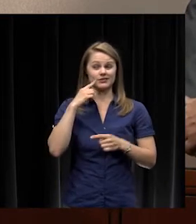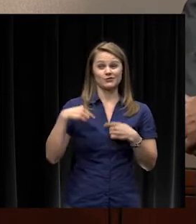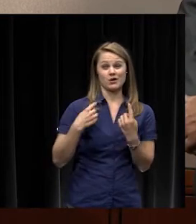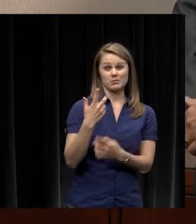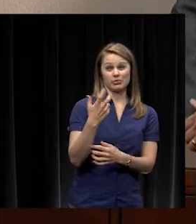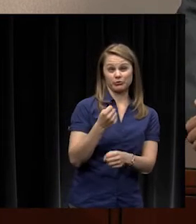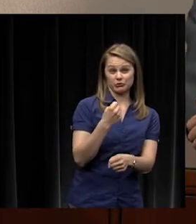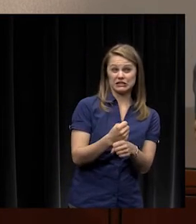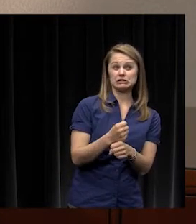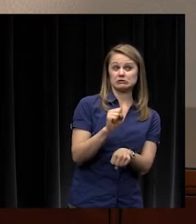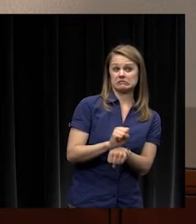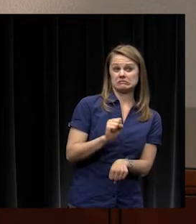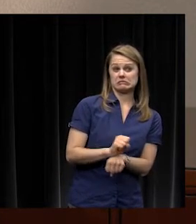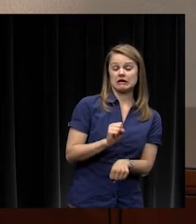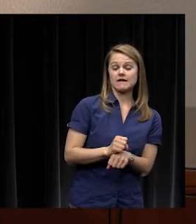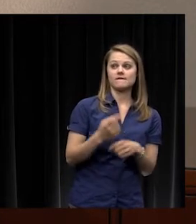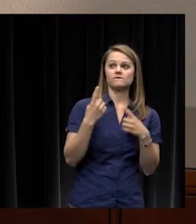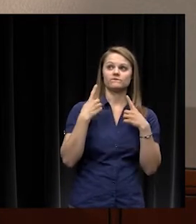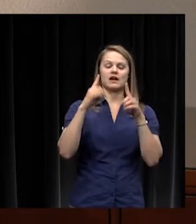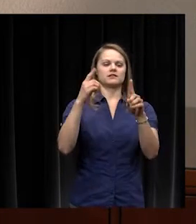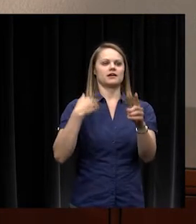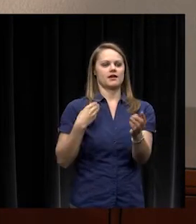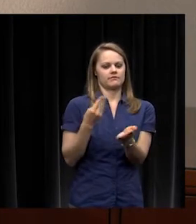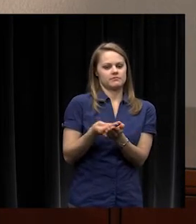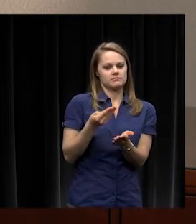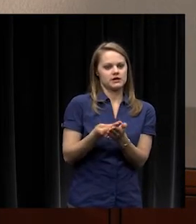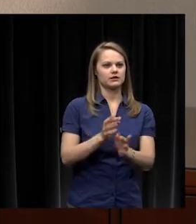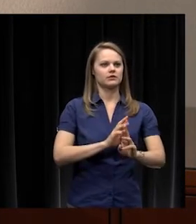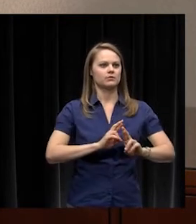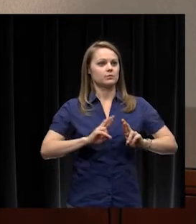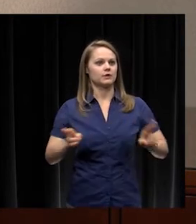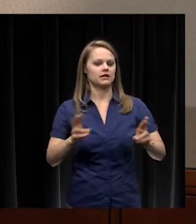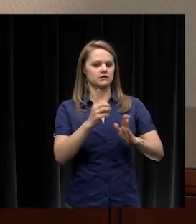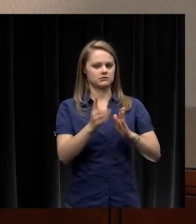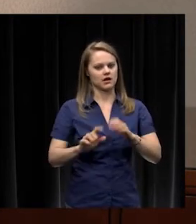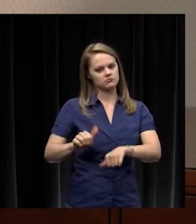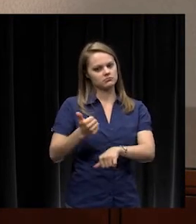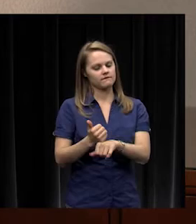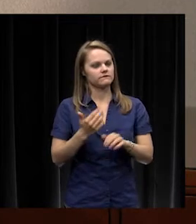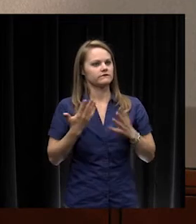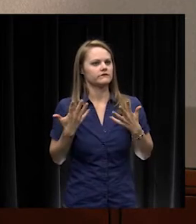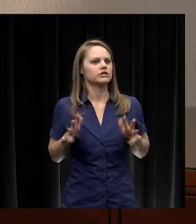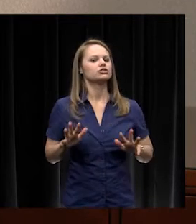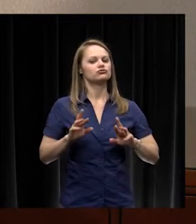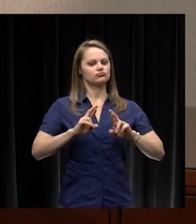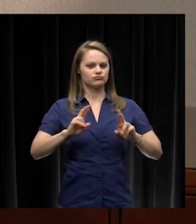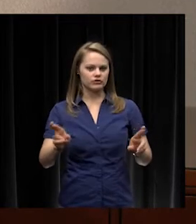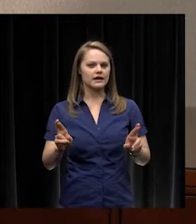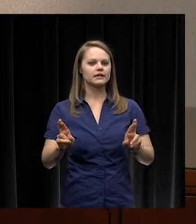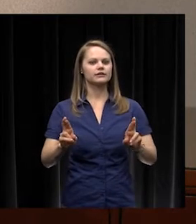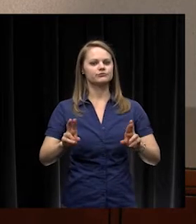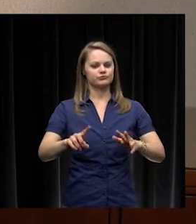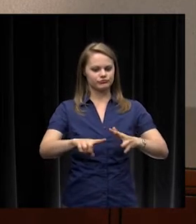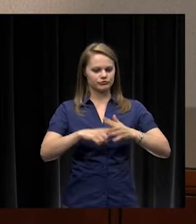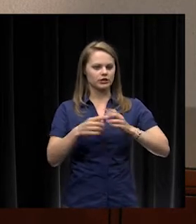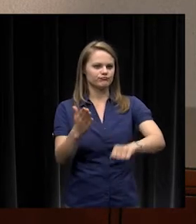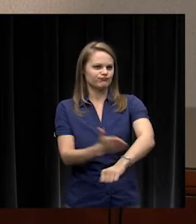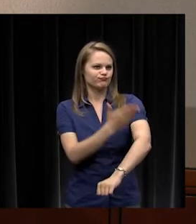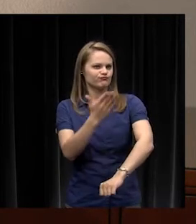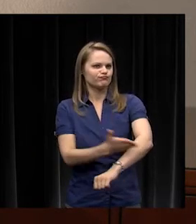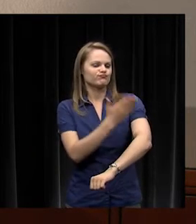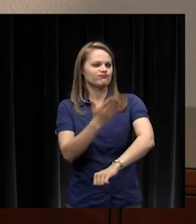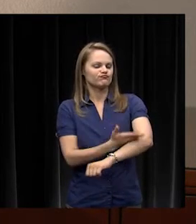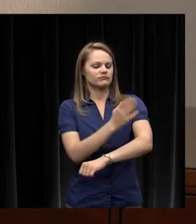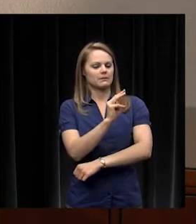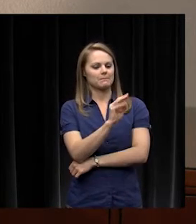finally arrived to where we have the financing in place and a design ready to go to fully renovate Mill Creek Center. And